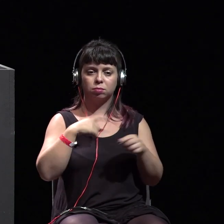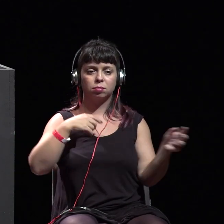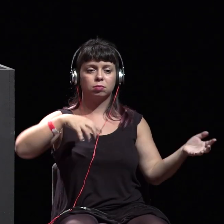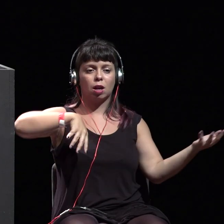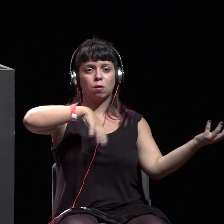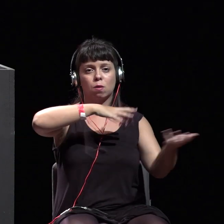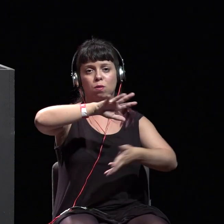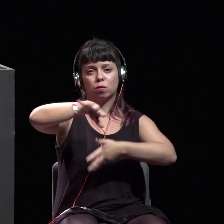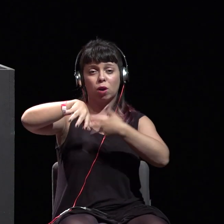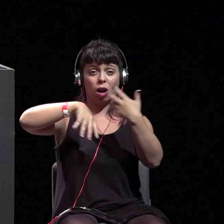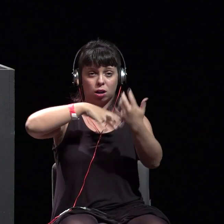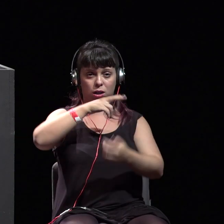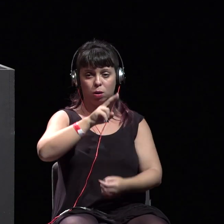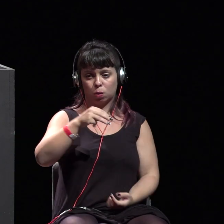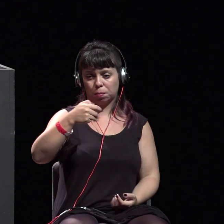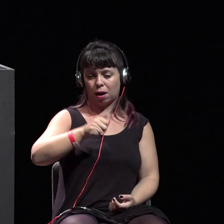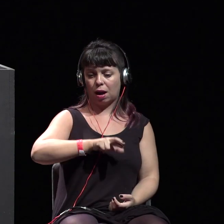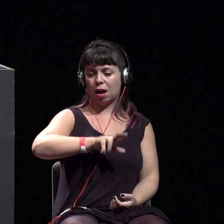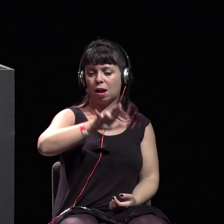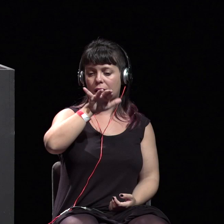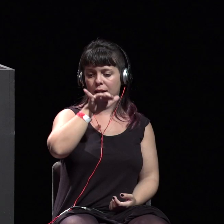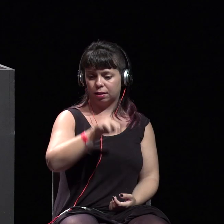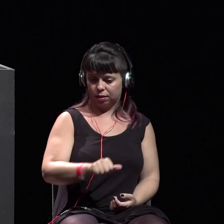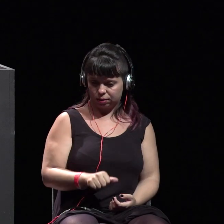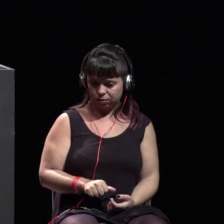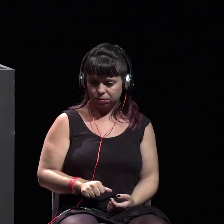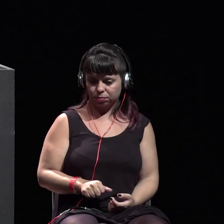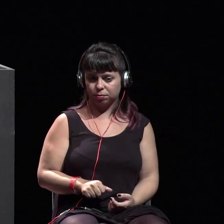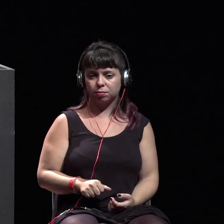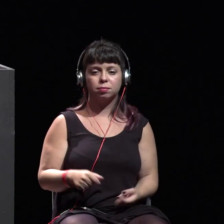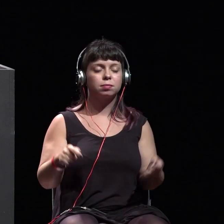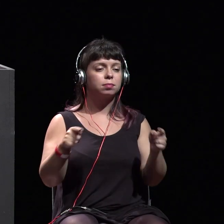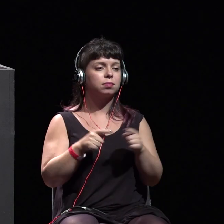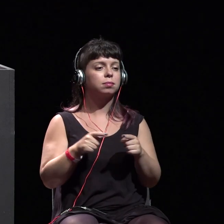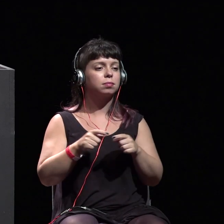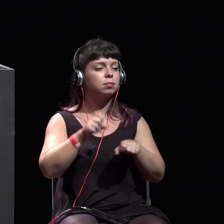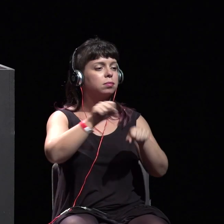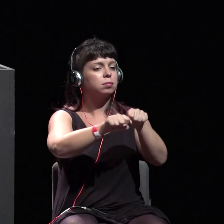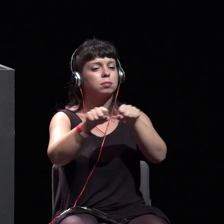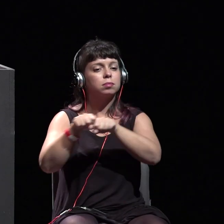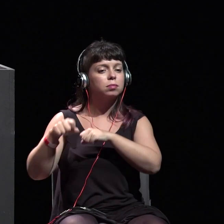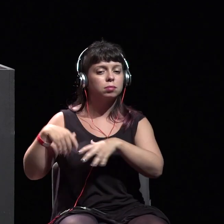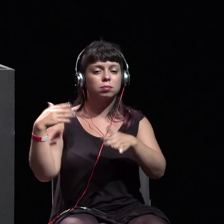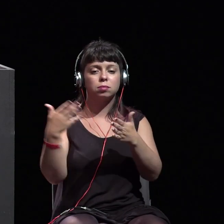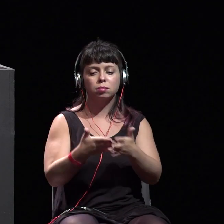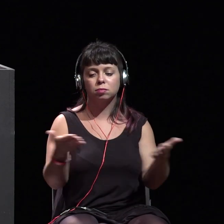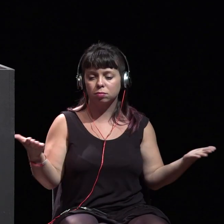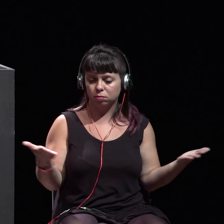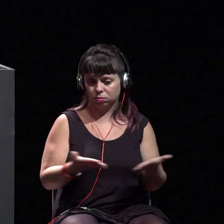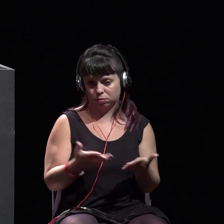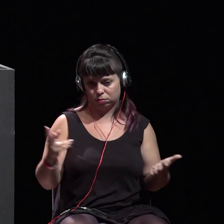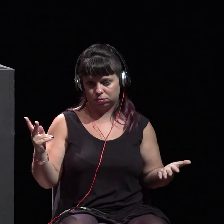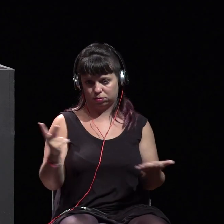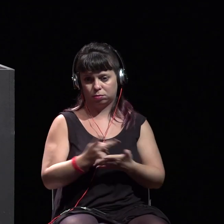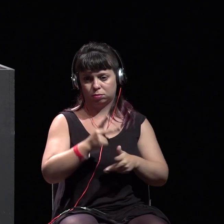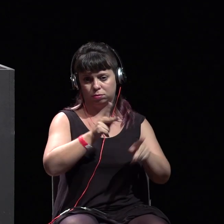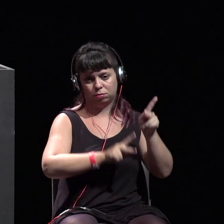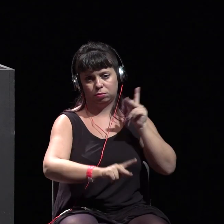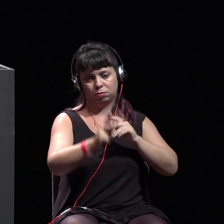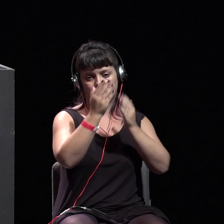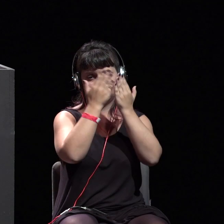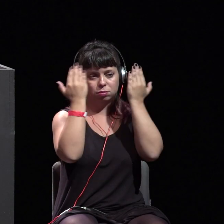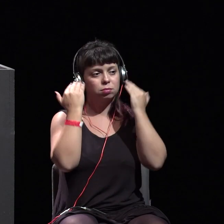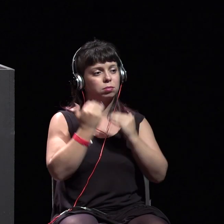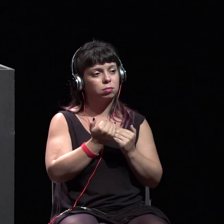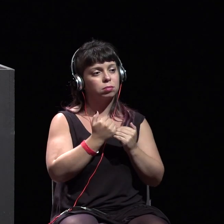today. This following 2-minute video features some of the scenes from the 3rd Anti-Columbus Day Tour, and the 4th one actually just